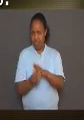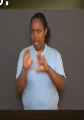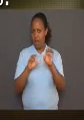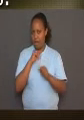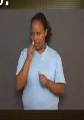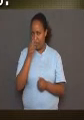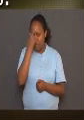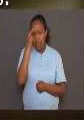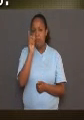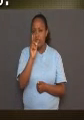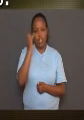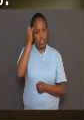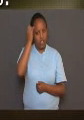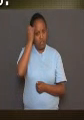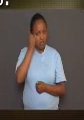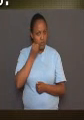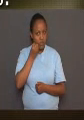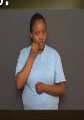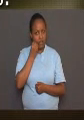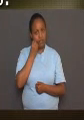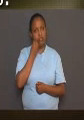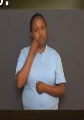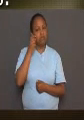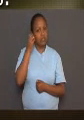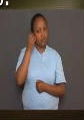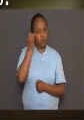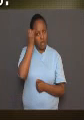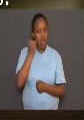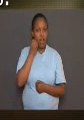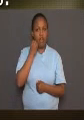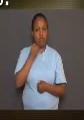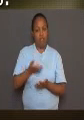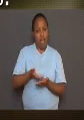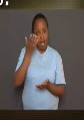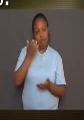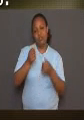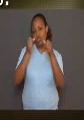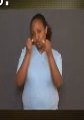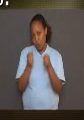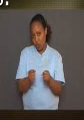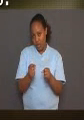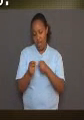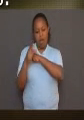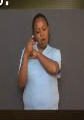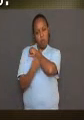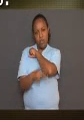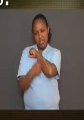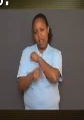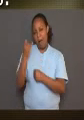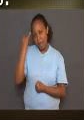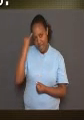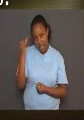age, race, sex, ability, political